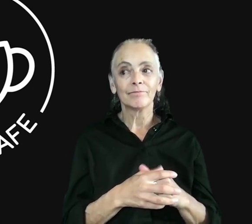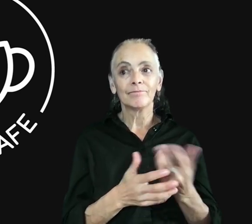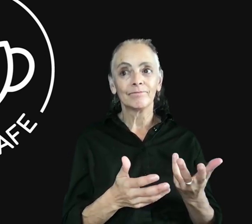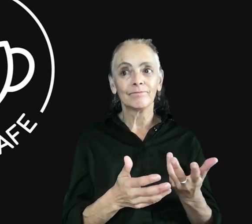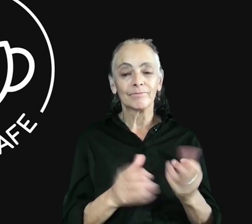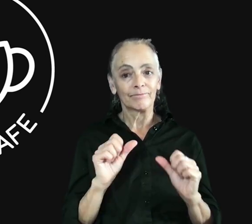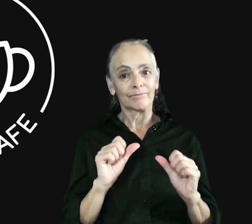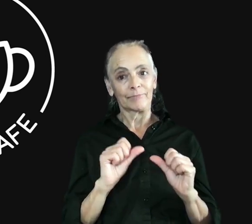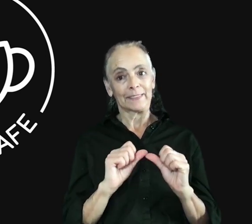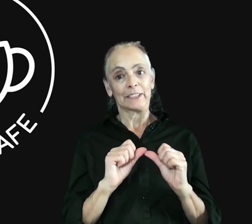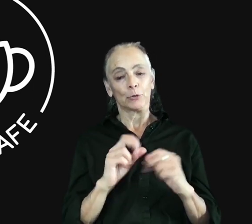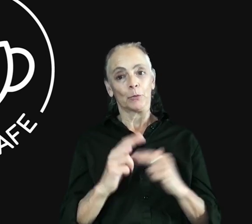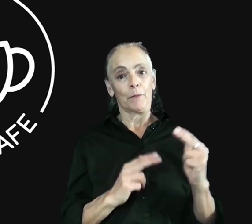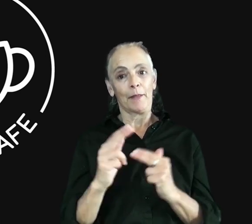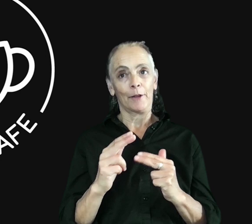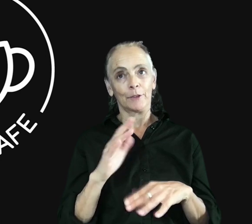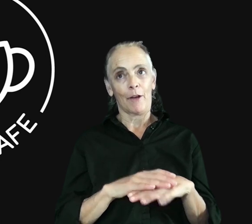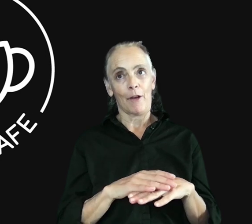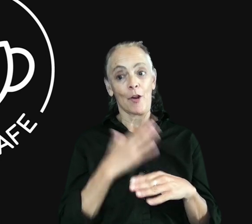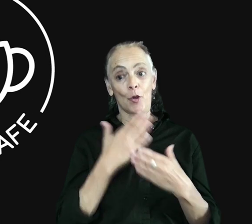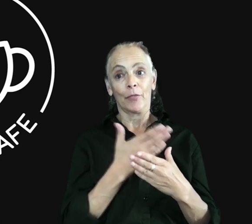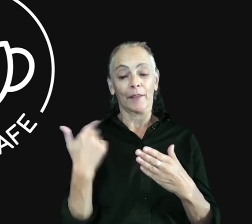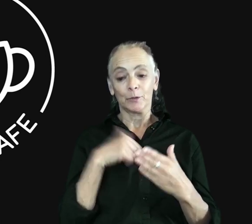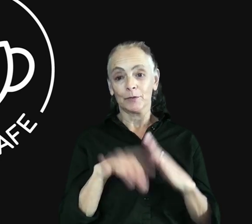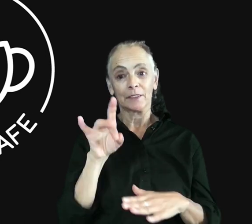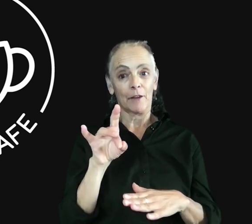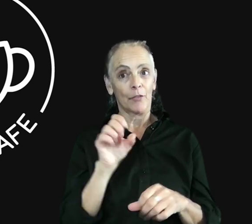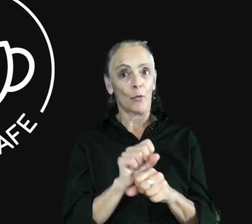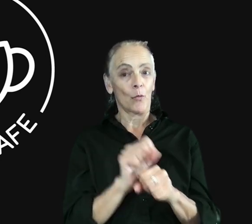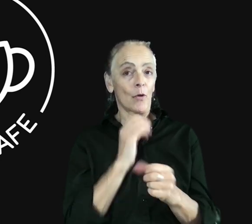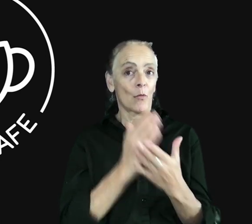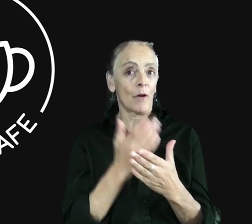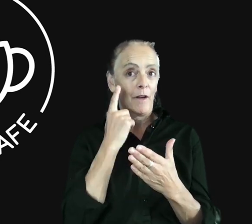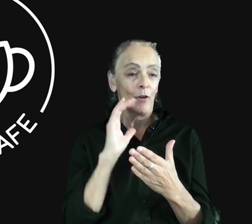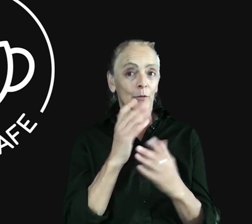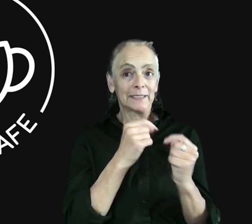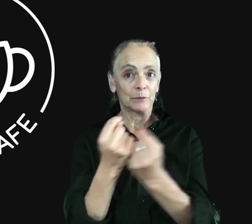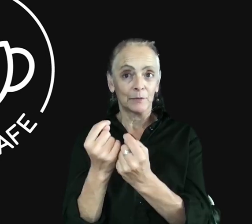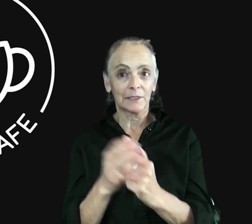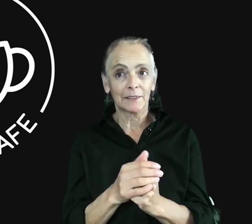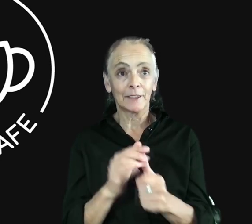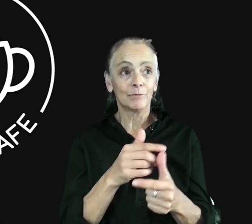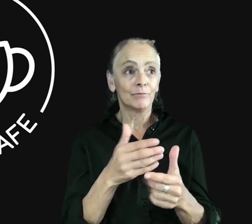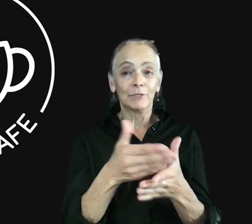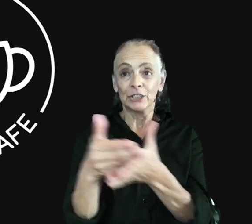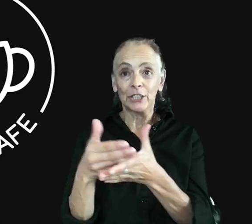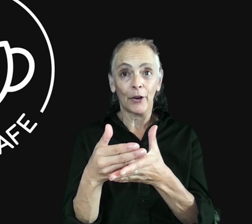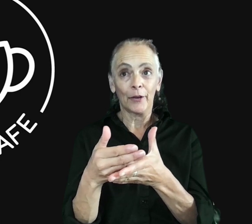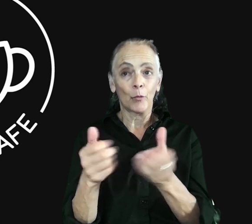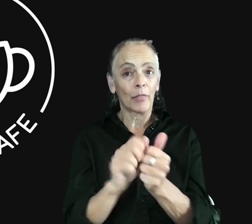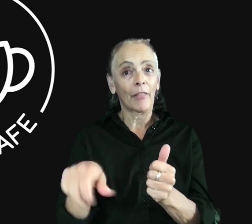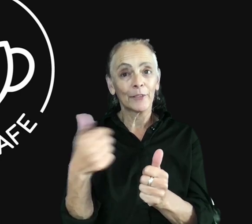to to build off of some of the really good things that we've discovered that work really well for our teams and sharing those with others yeah